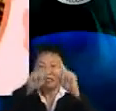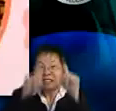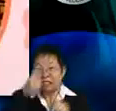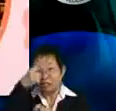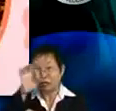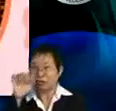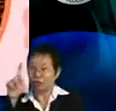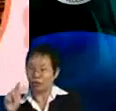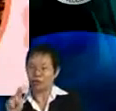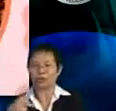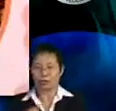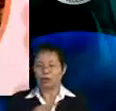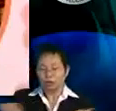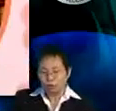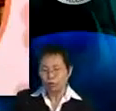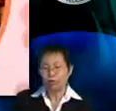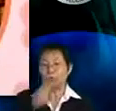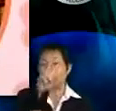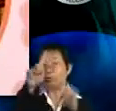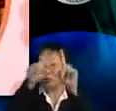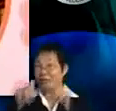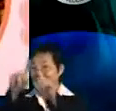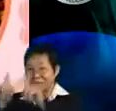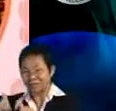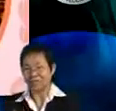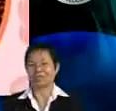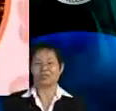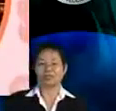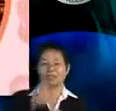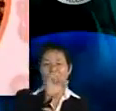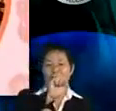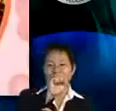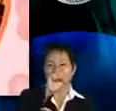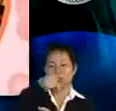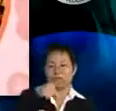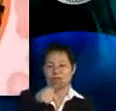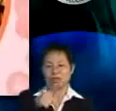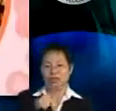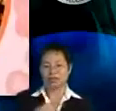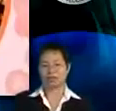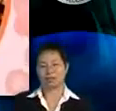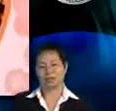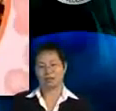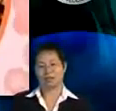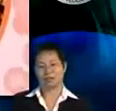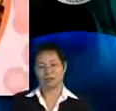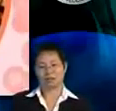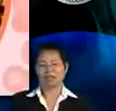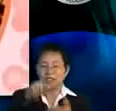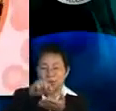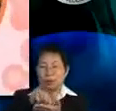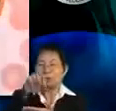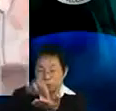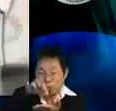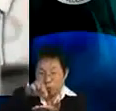fats. We are going to do two tests: spot test and emulsion test. Spot